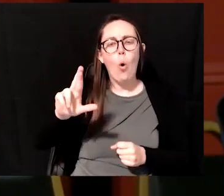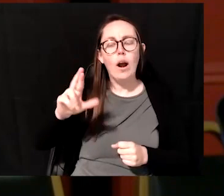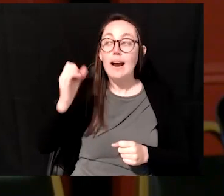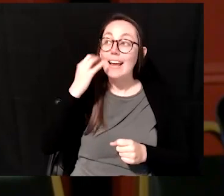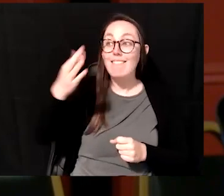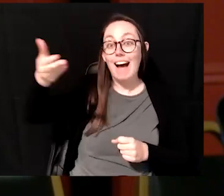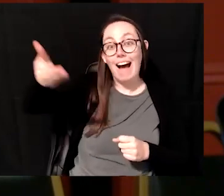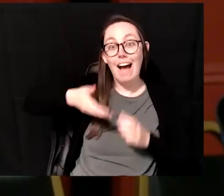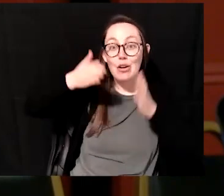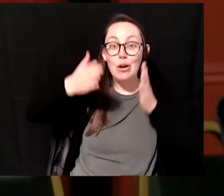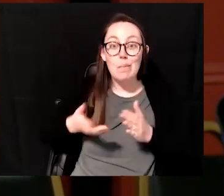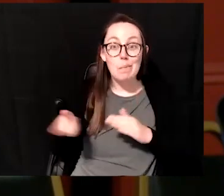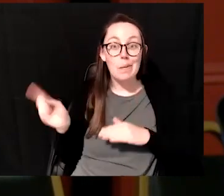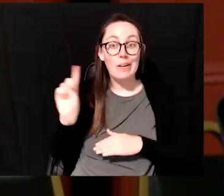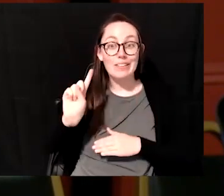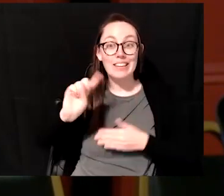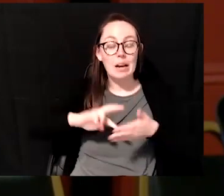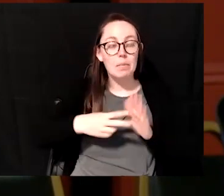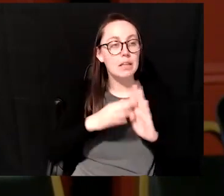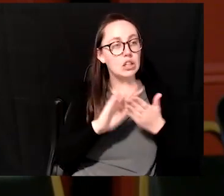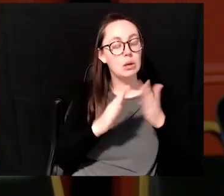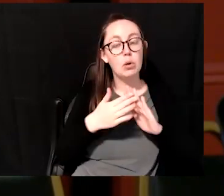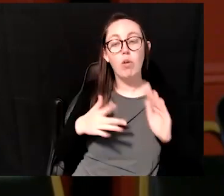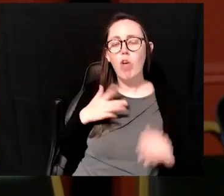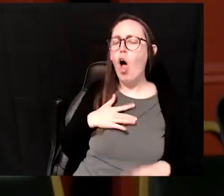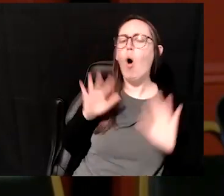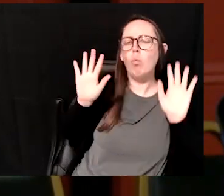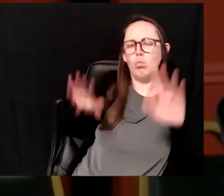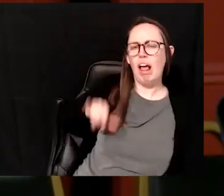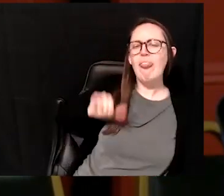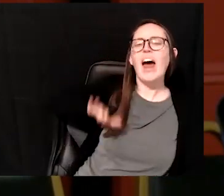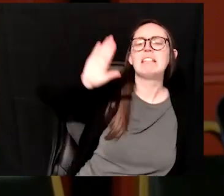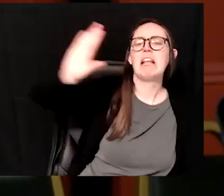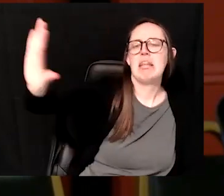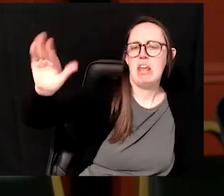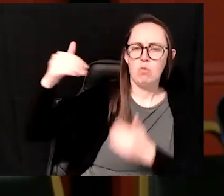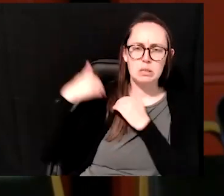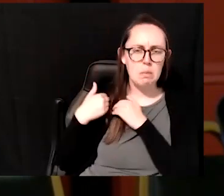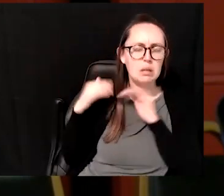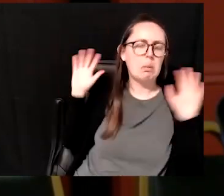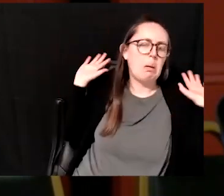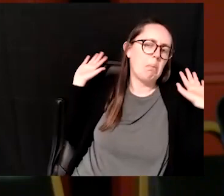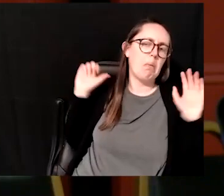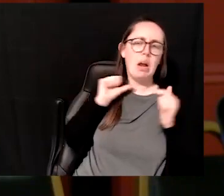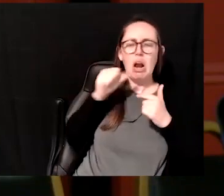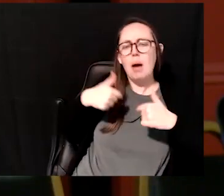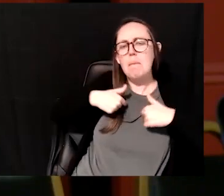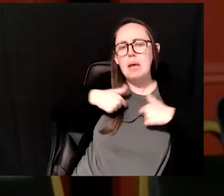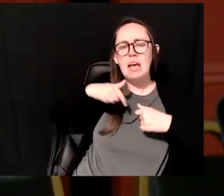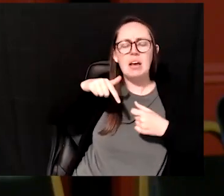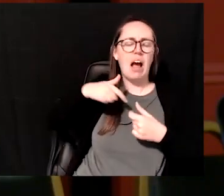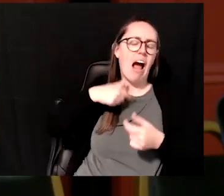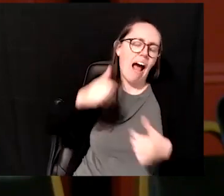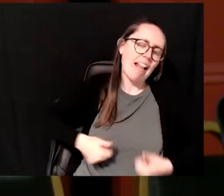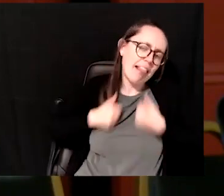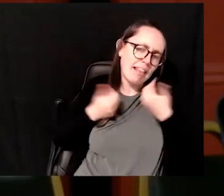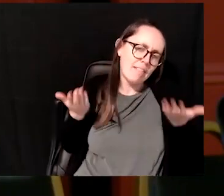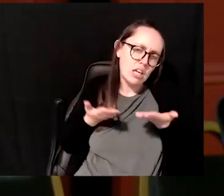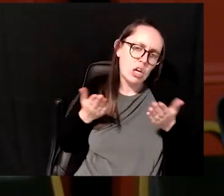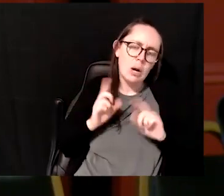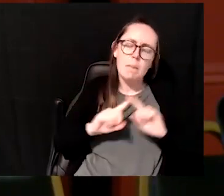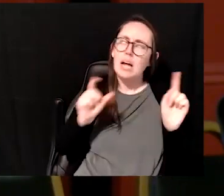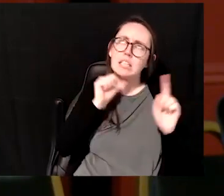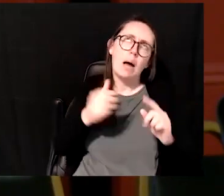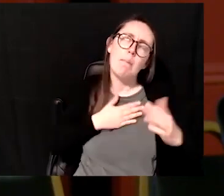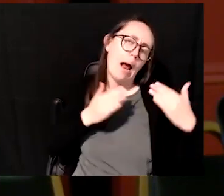kind of thing where neighborhood watch kind of things and they were you know empowerment of the people who live in the neighborhoods is where the railroad